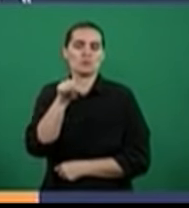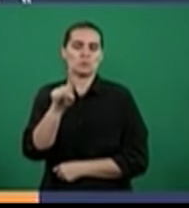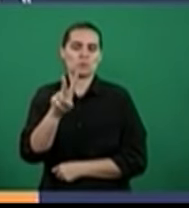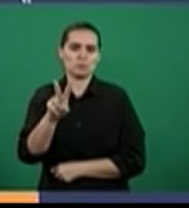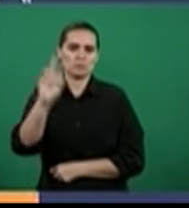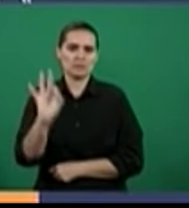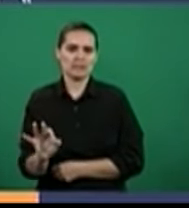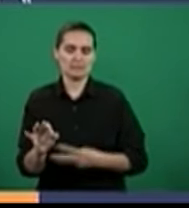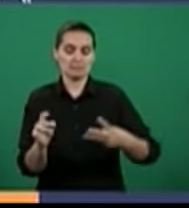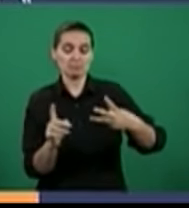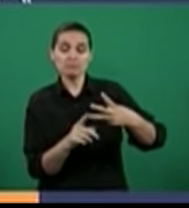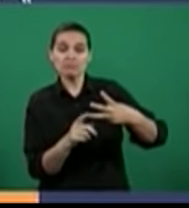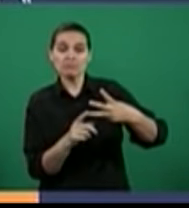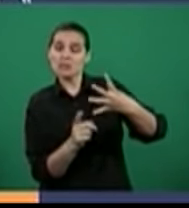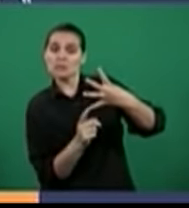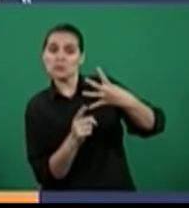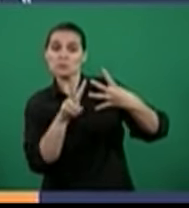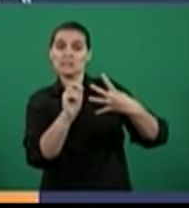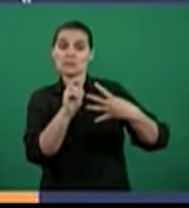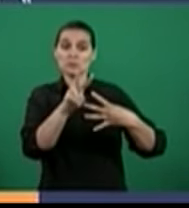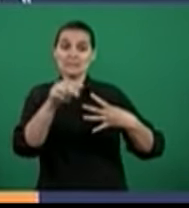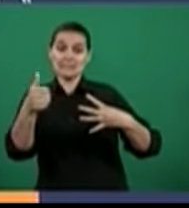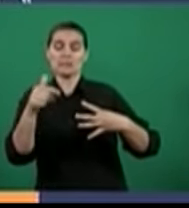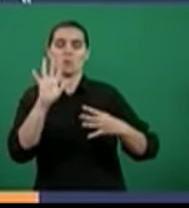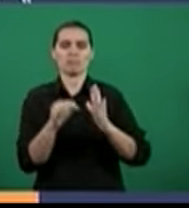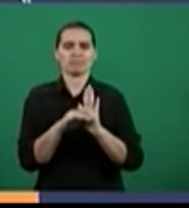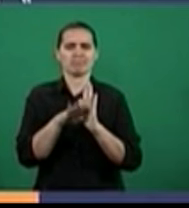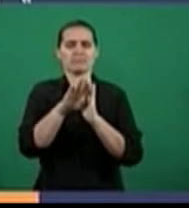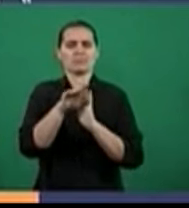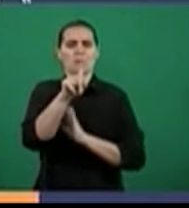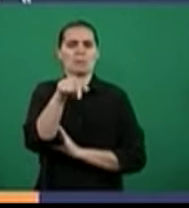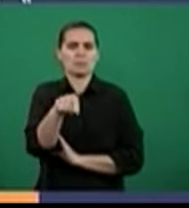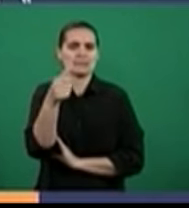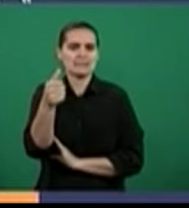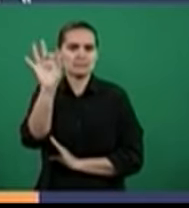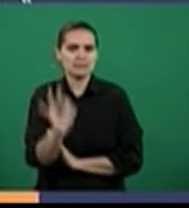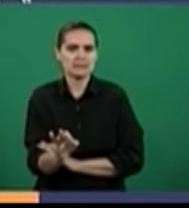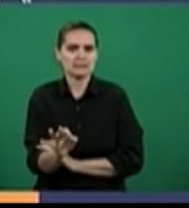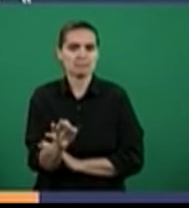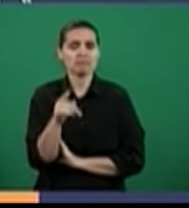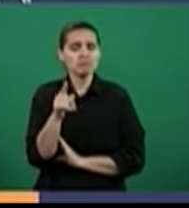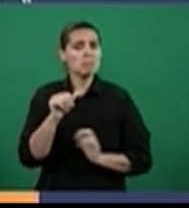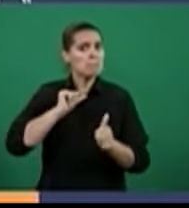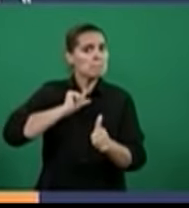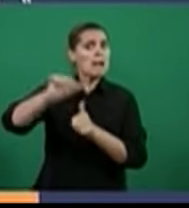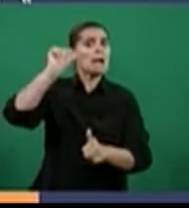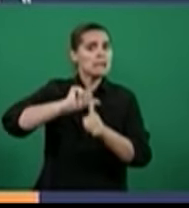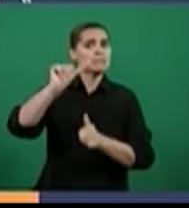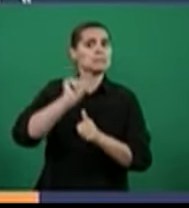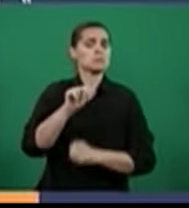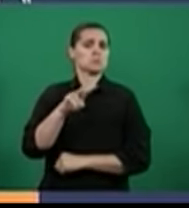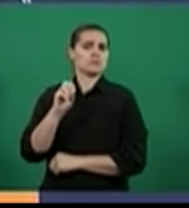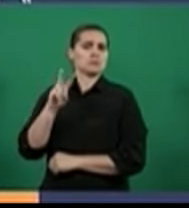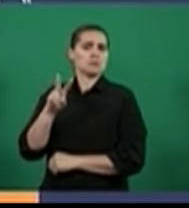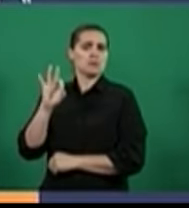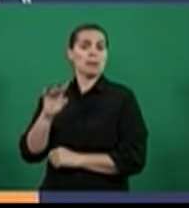by 2026. These projections are better than the 2023 outcomes, but below